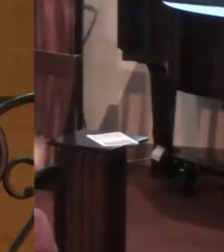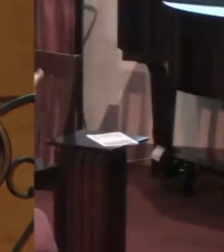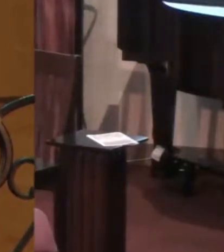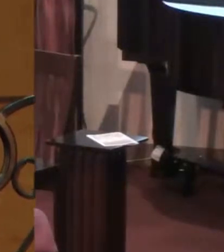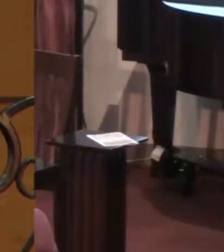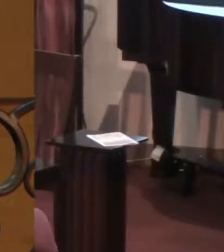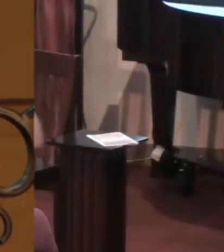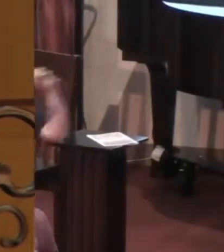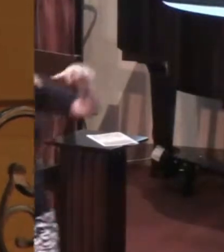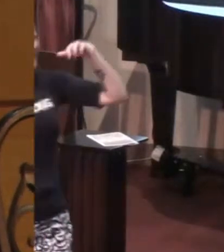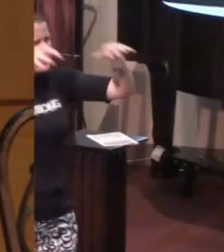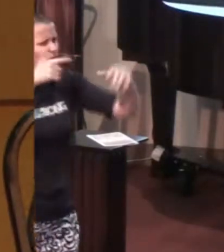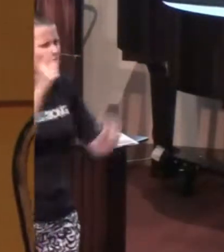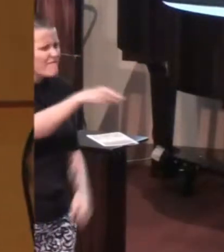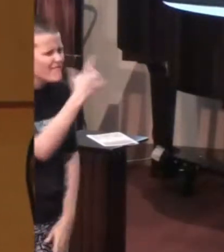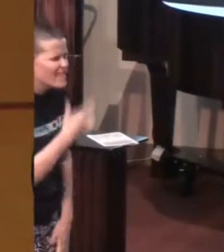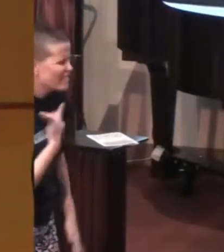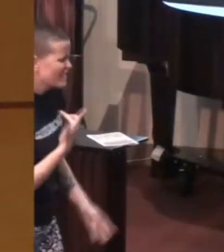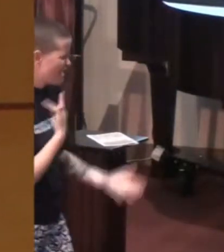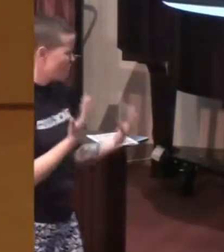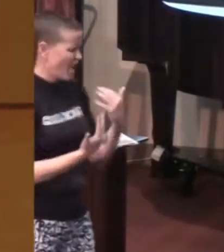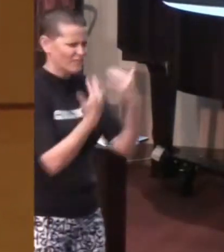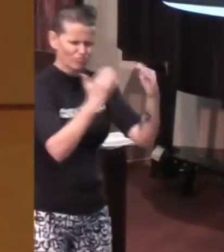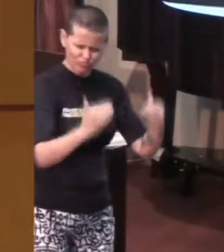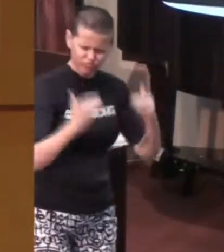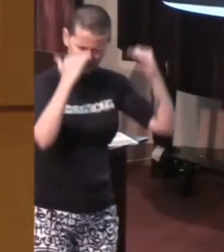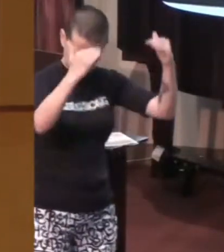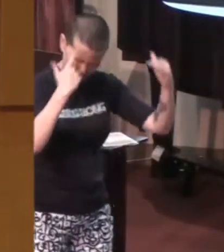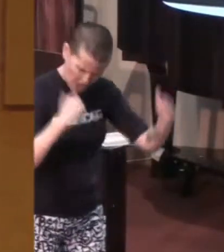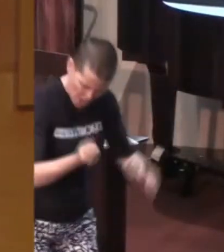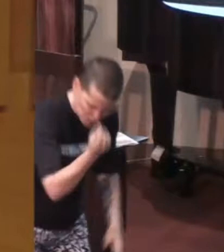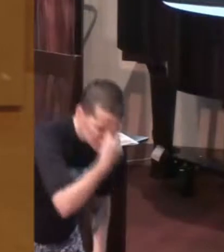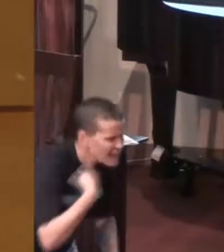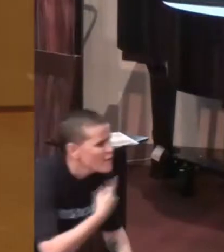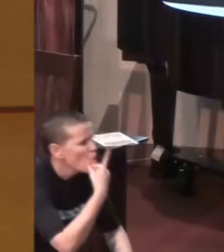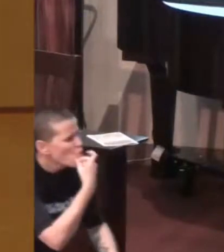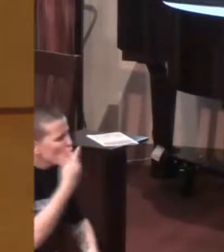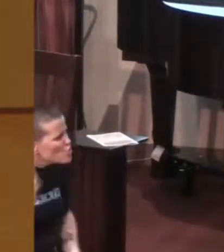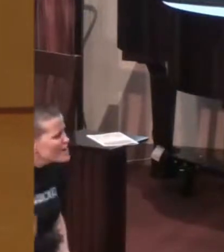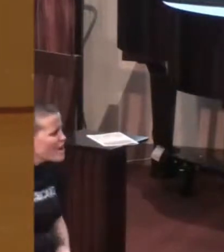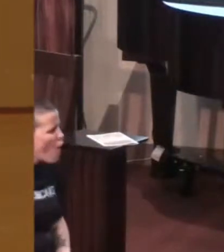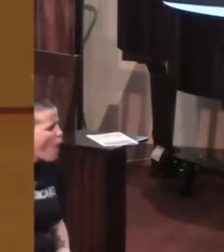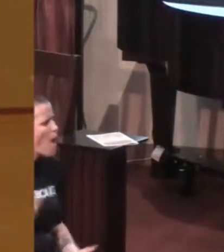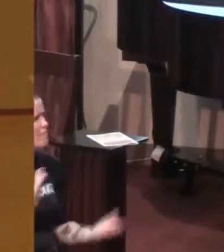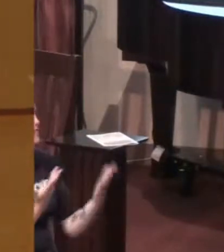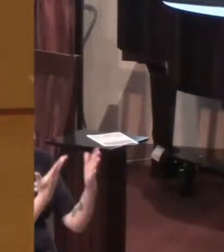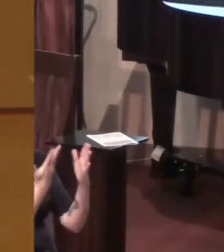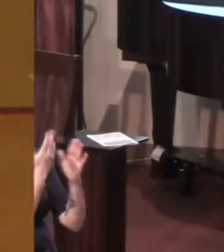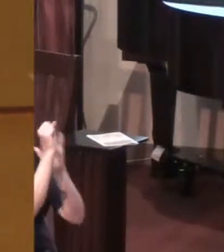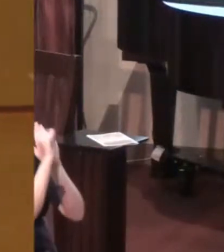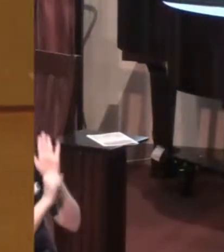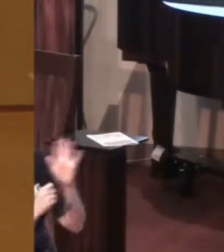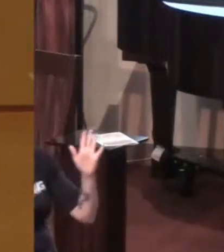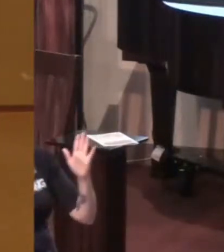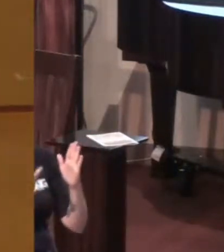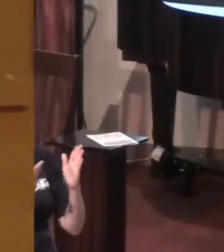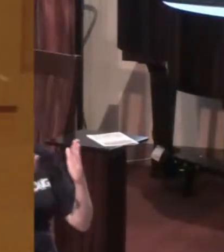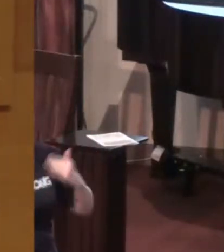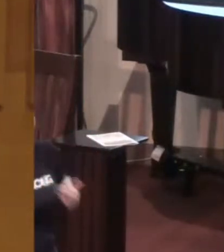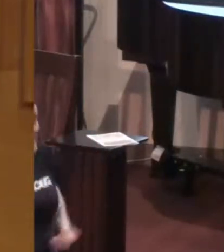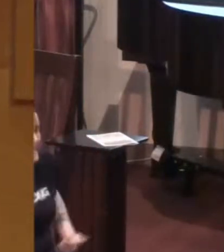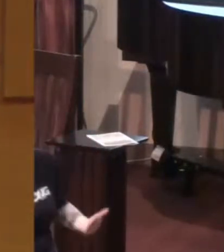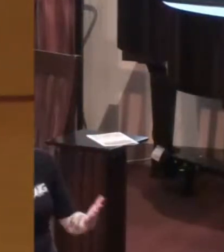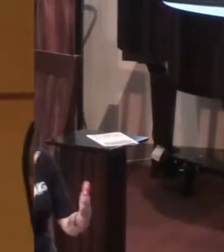a whole other state of understanding of who we are, about the state we live in, and the country that we live in, and the capacity we have to be